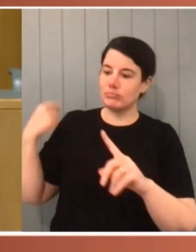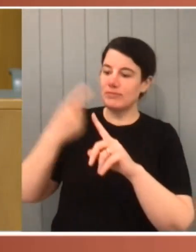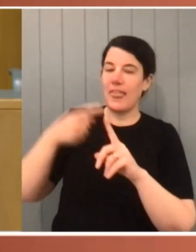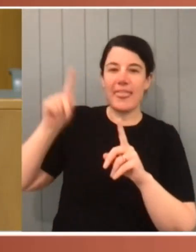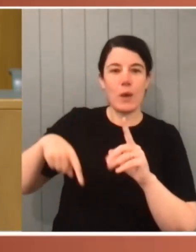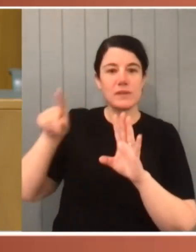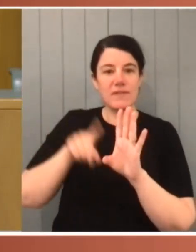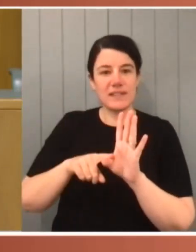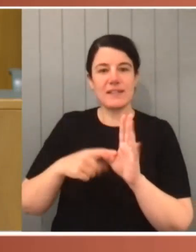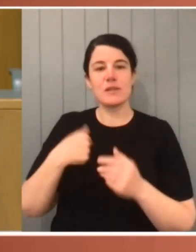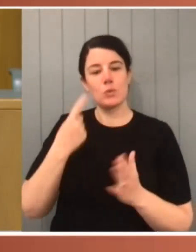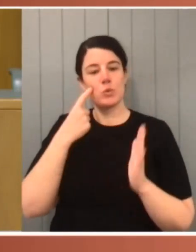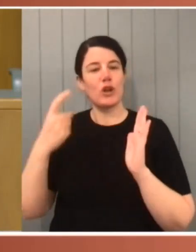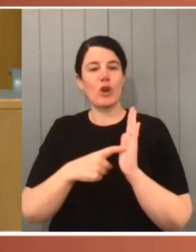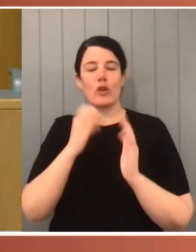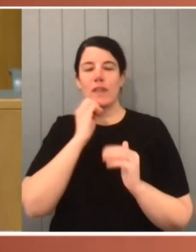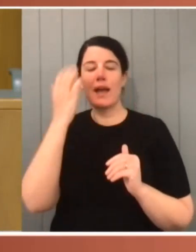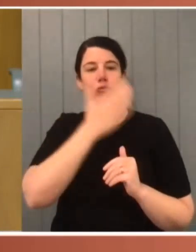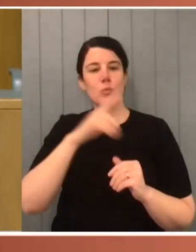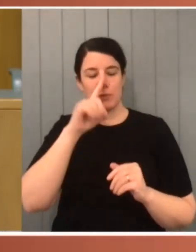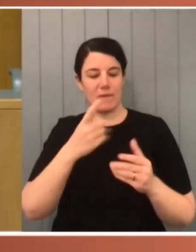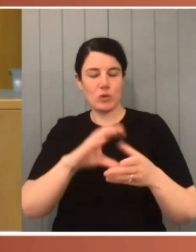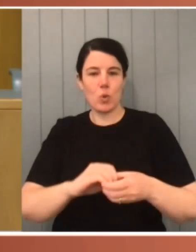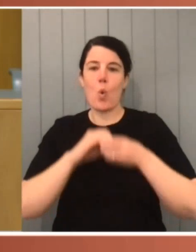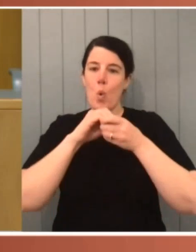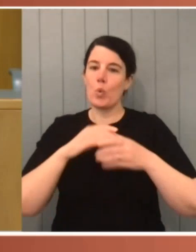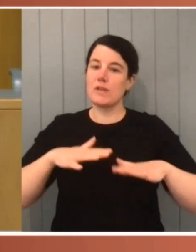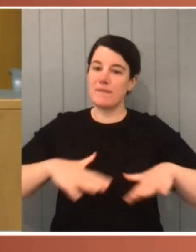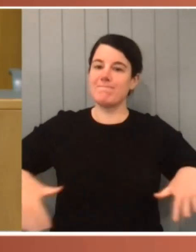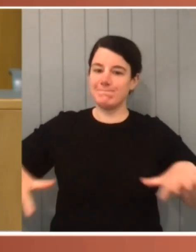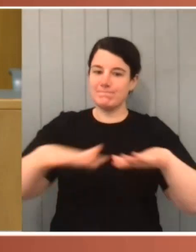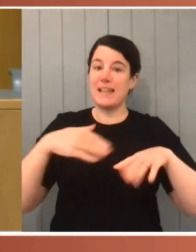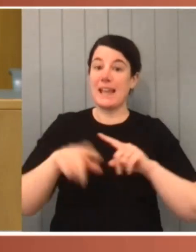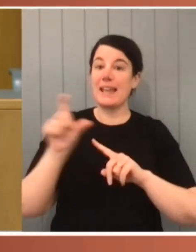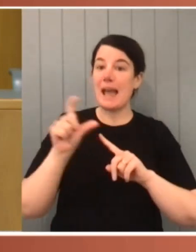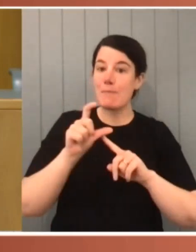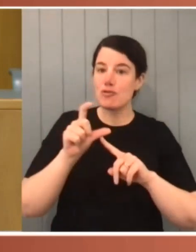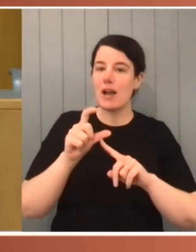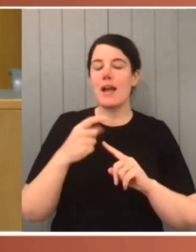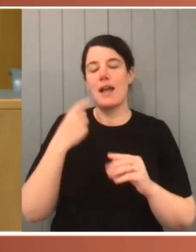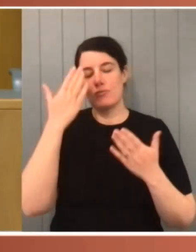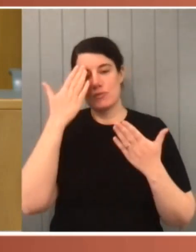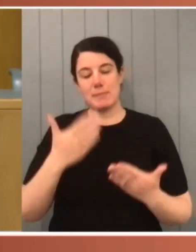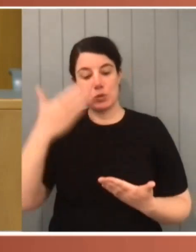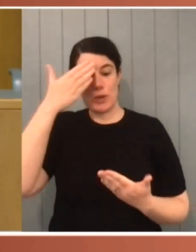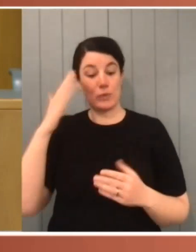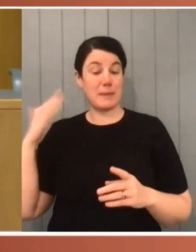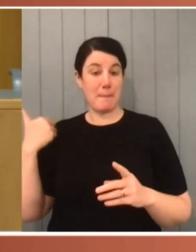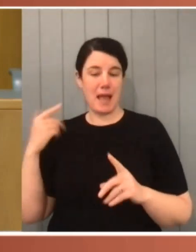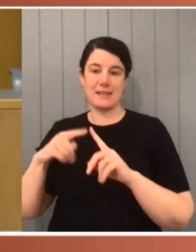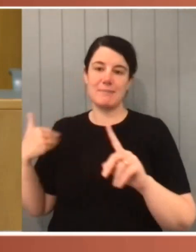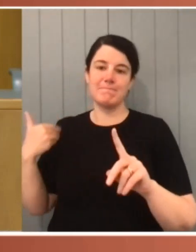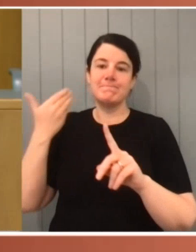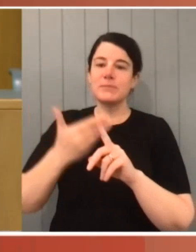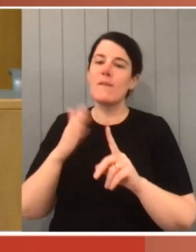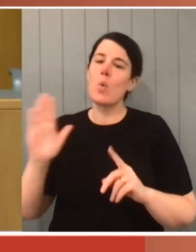Ngunnawal and Ngambri peoples who are the traditional custodians of the Canberra area and pay respect to elders past, present, of all